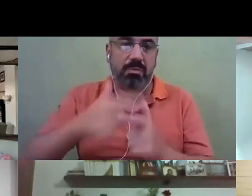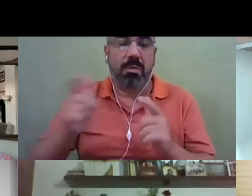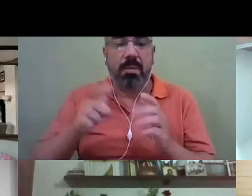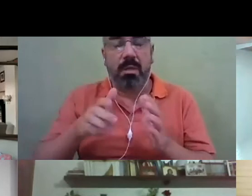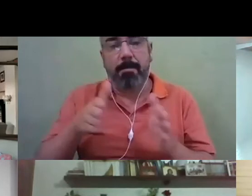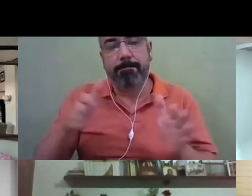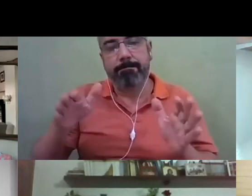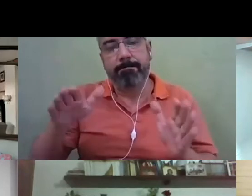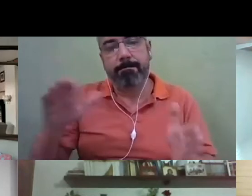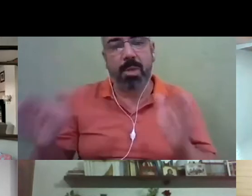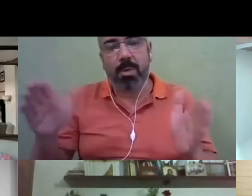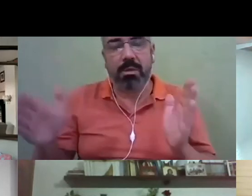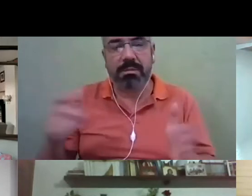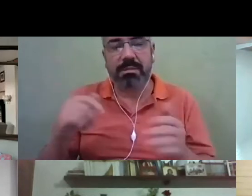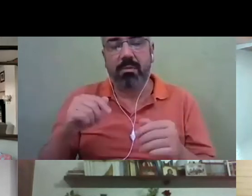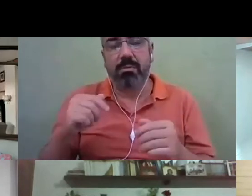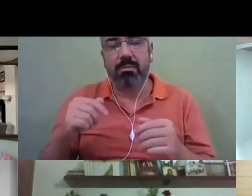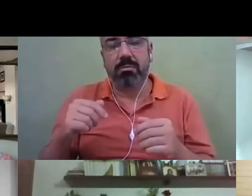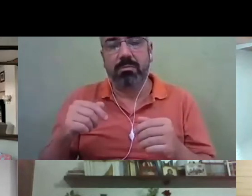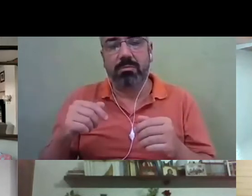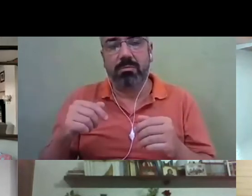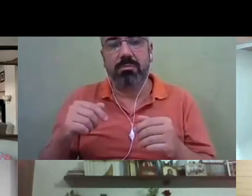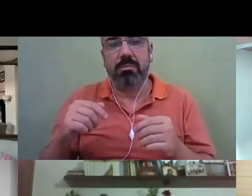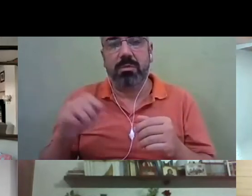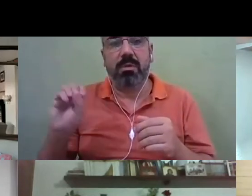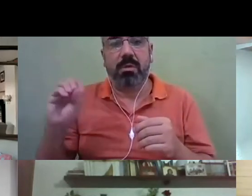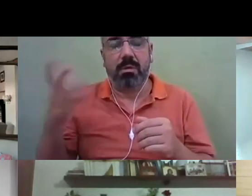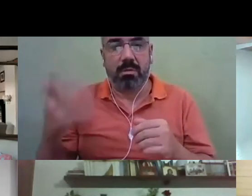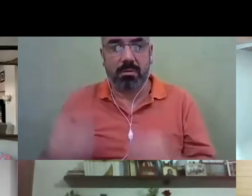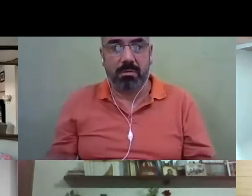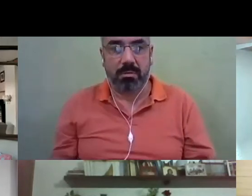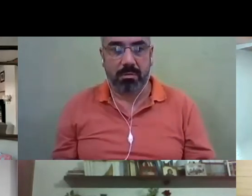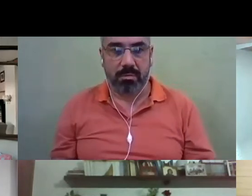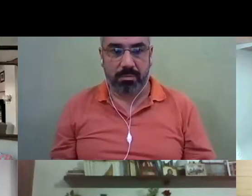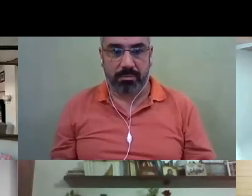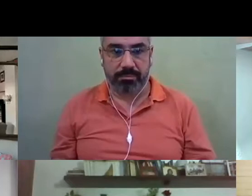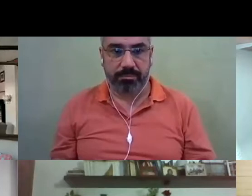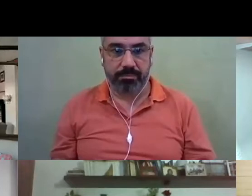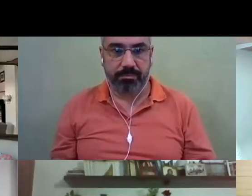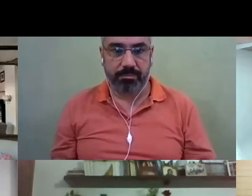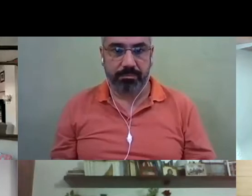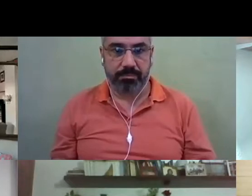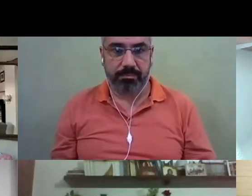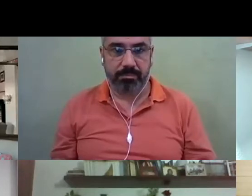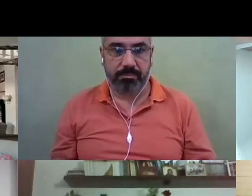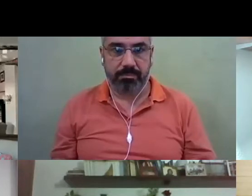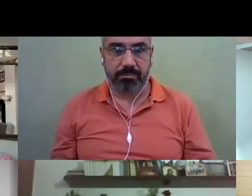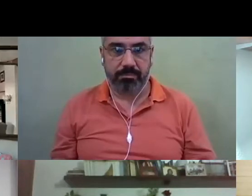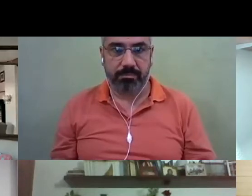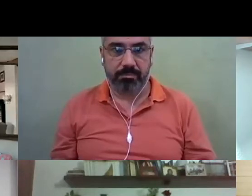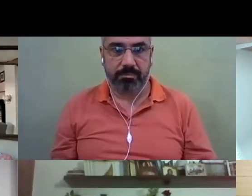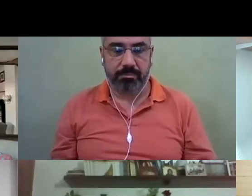proportionally speaking, of course. Yes, I think there's a type of state